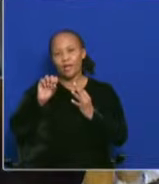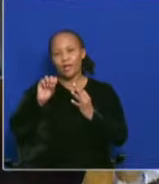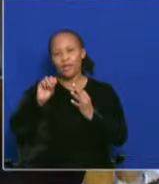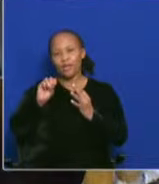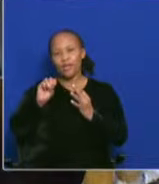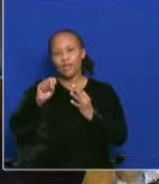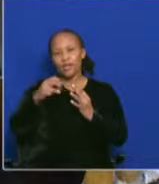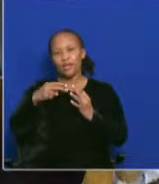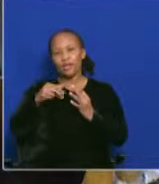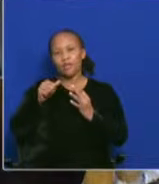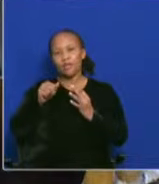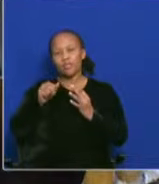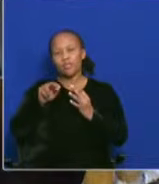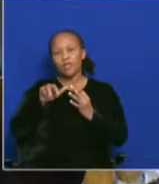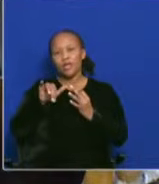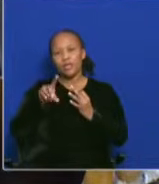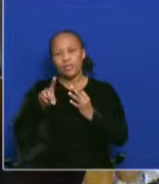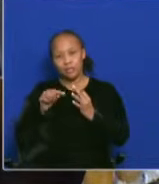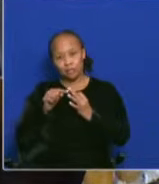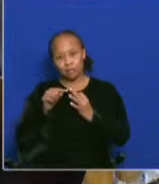Maybe for completeness,